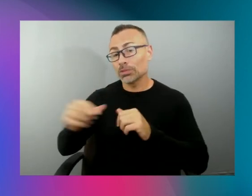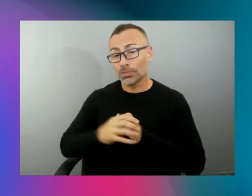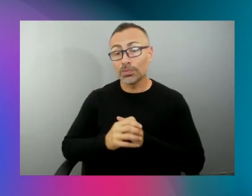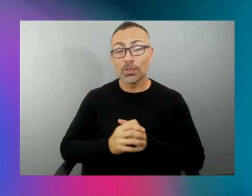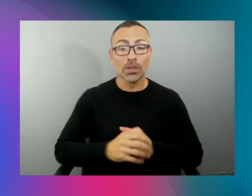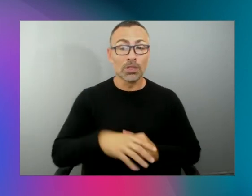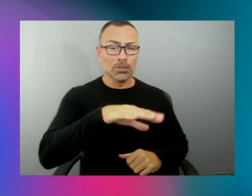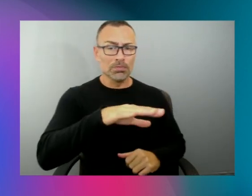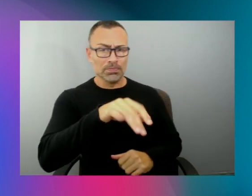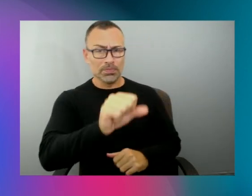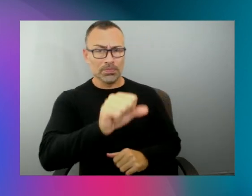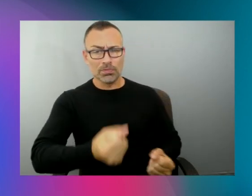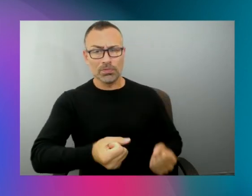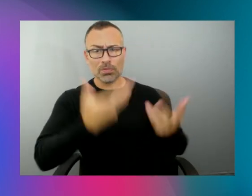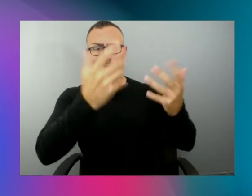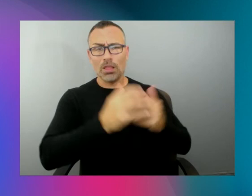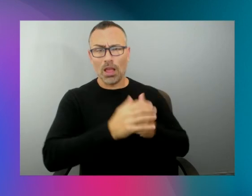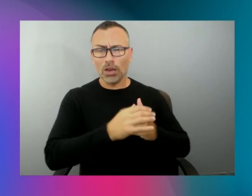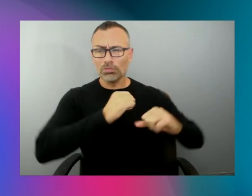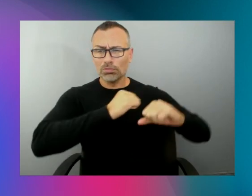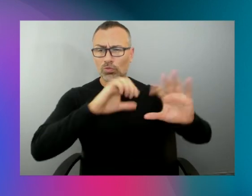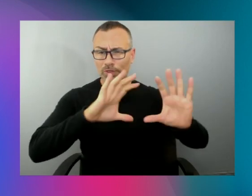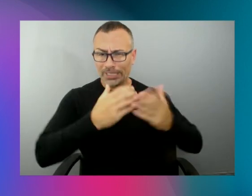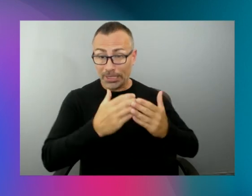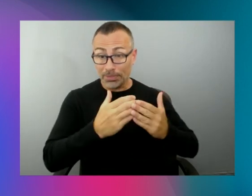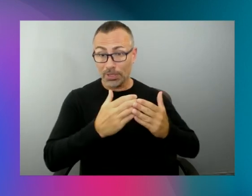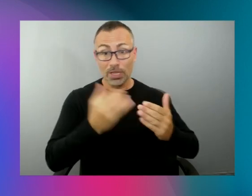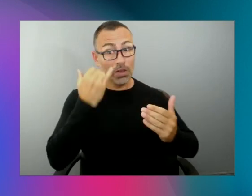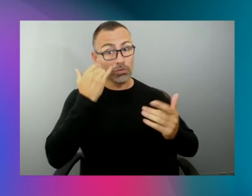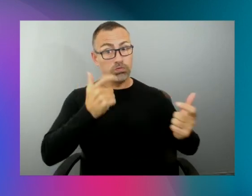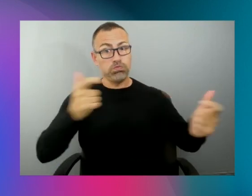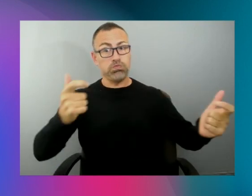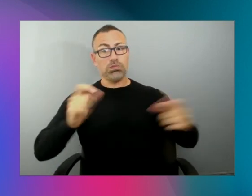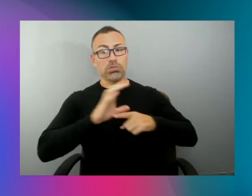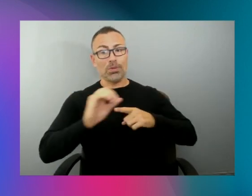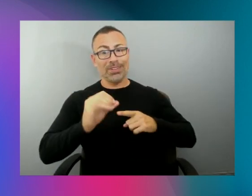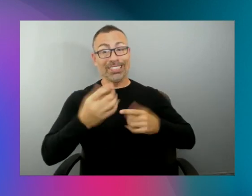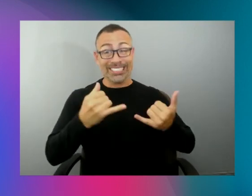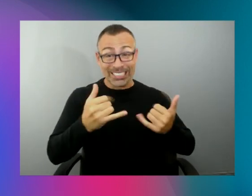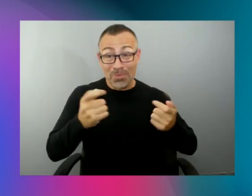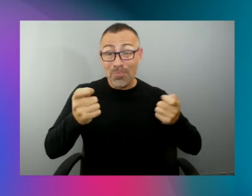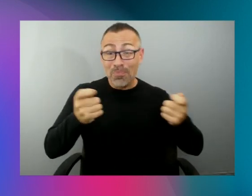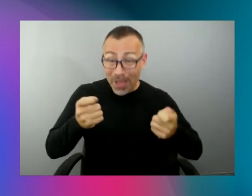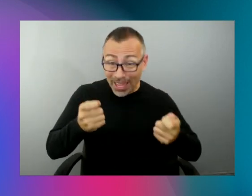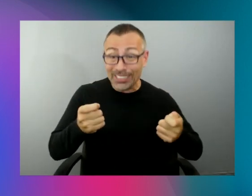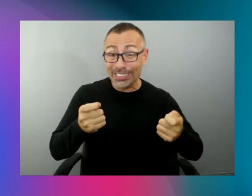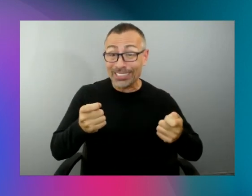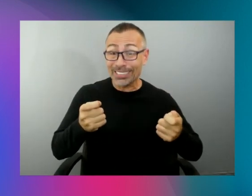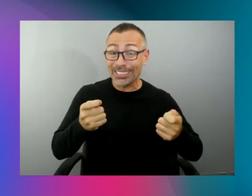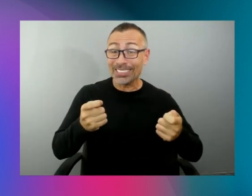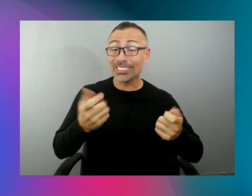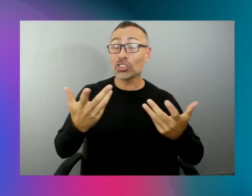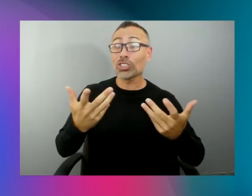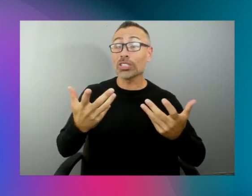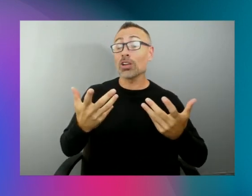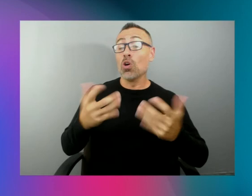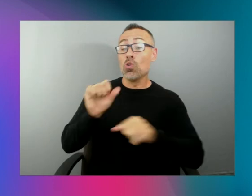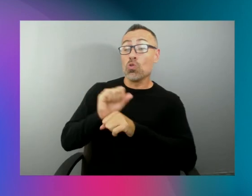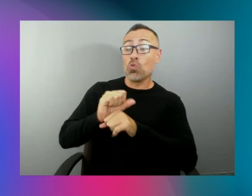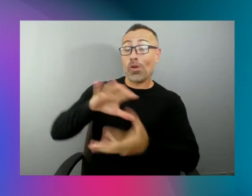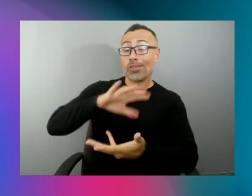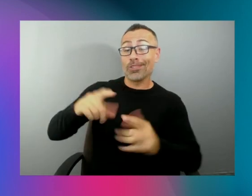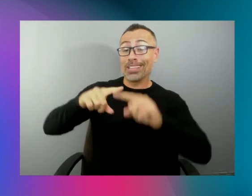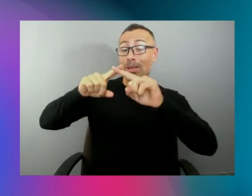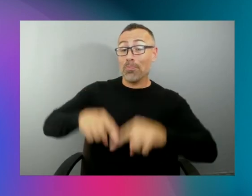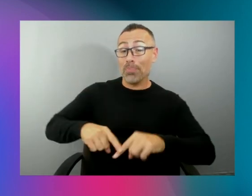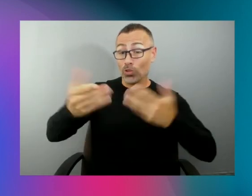still, especially at larger companies, still managing server-based workloads in EC2. And so being able to connect in